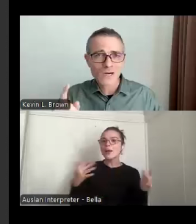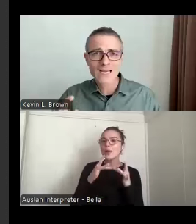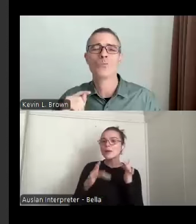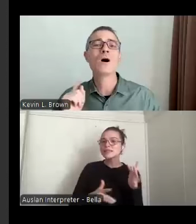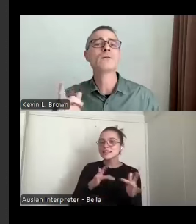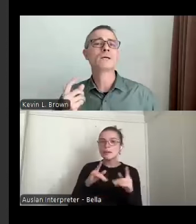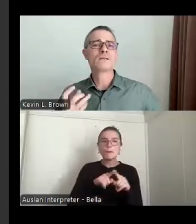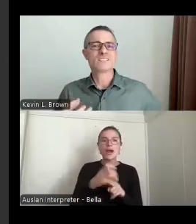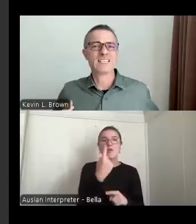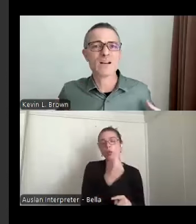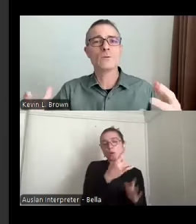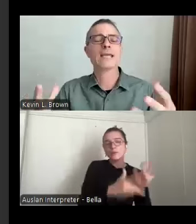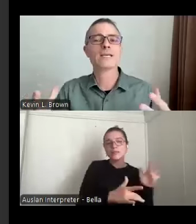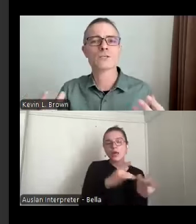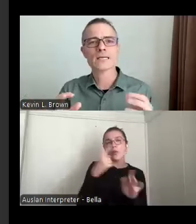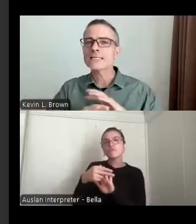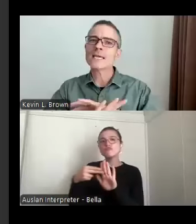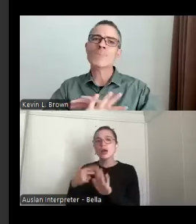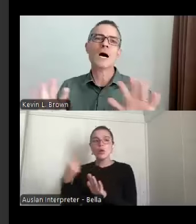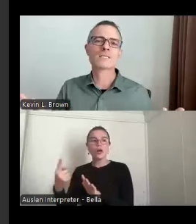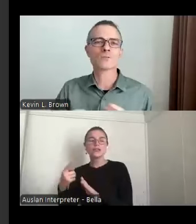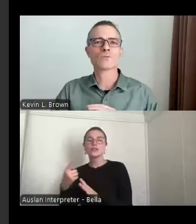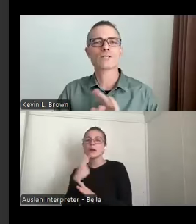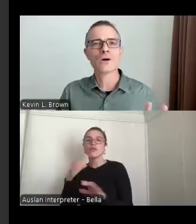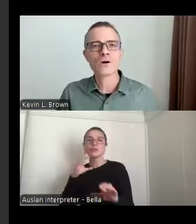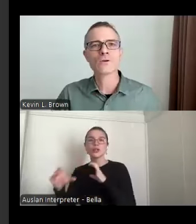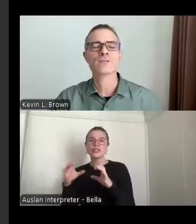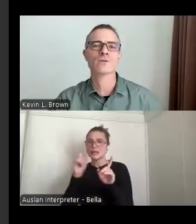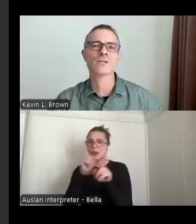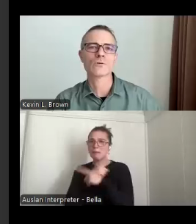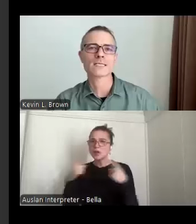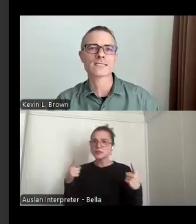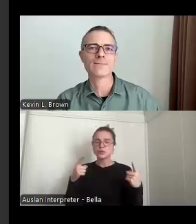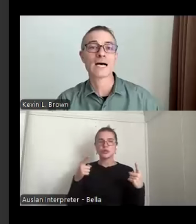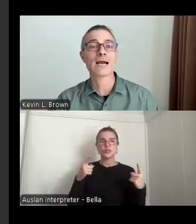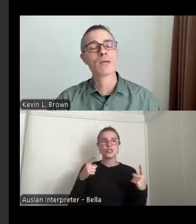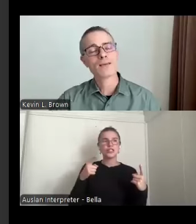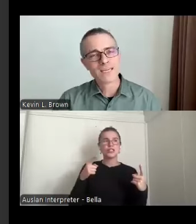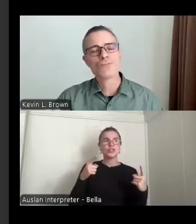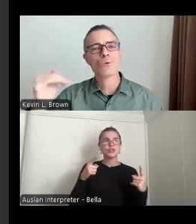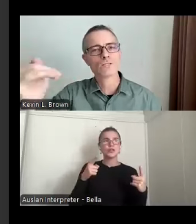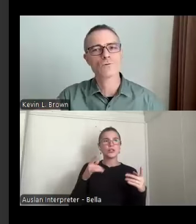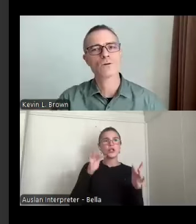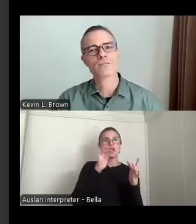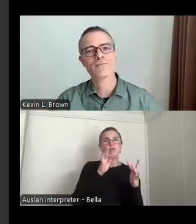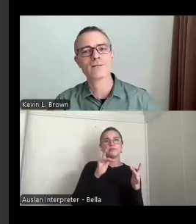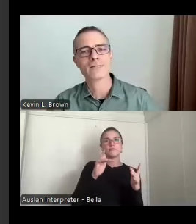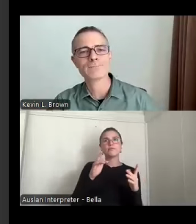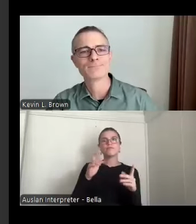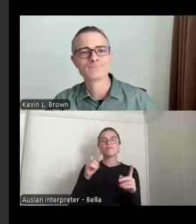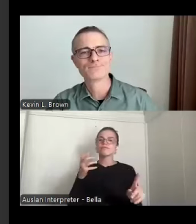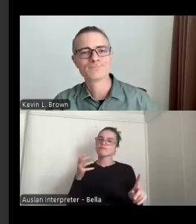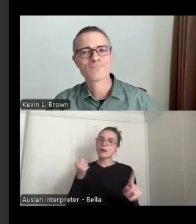one brand, one set of communications, and it's impossible to reach all those different donors at the same time if you want to grow